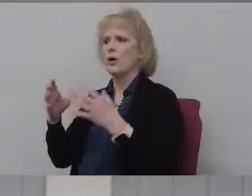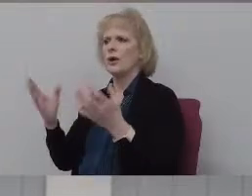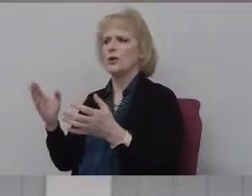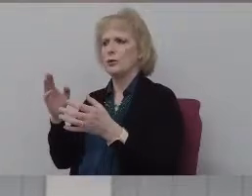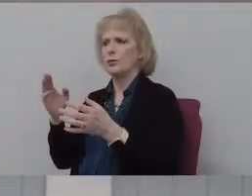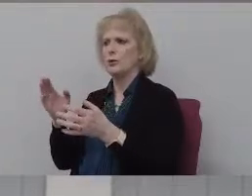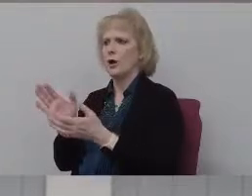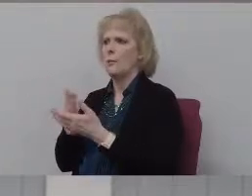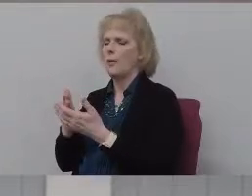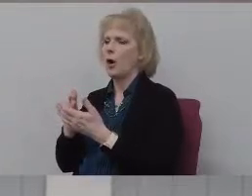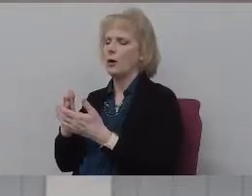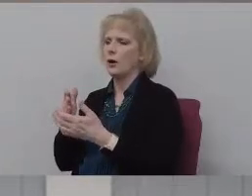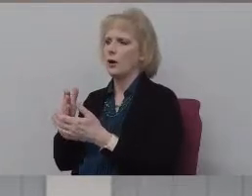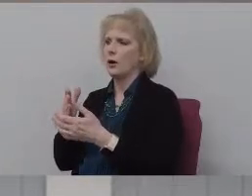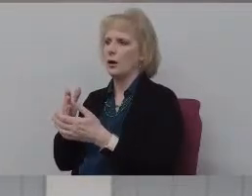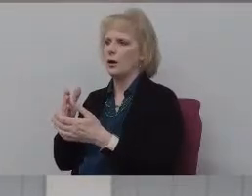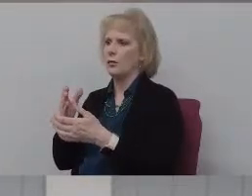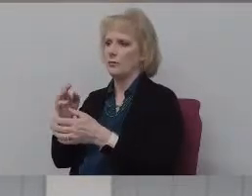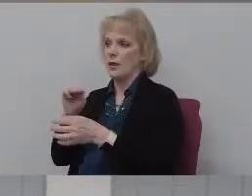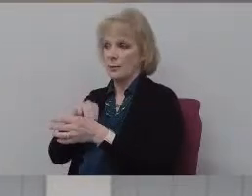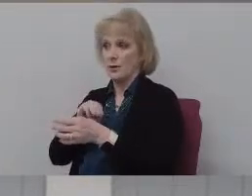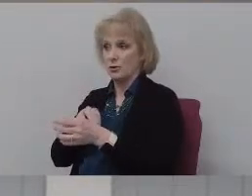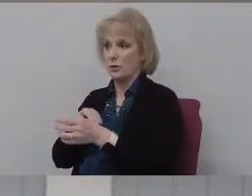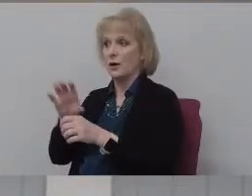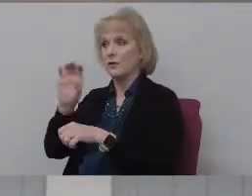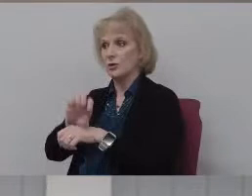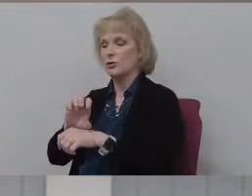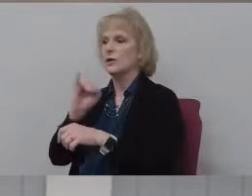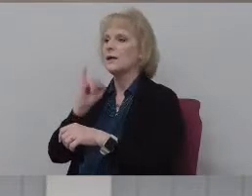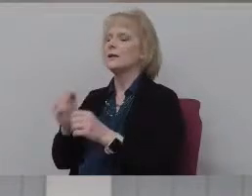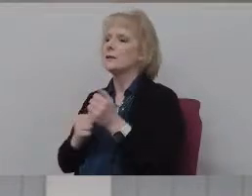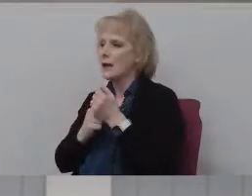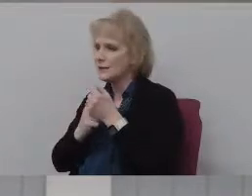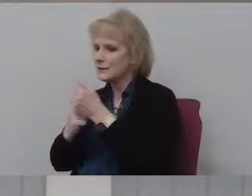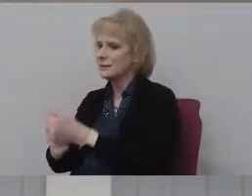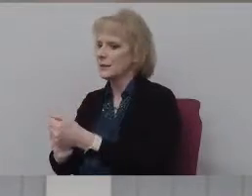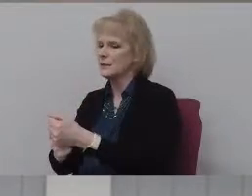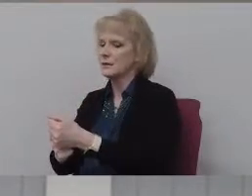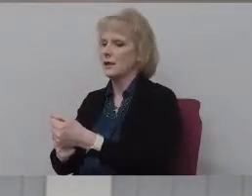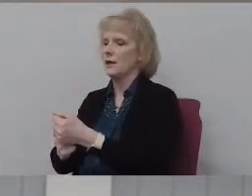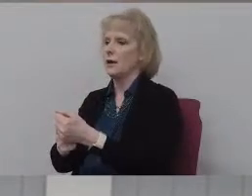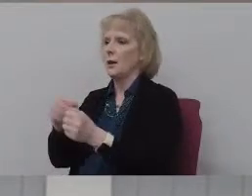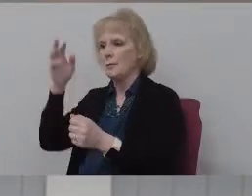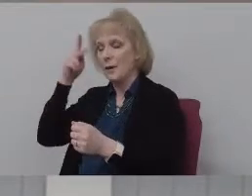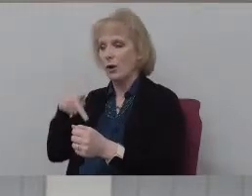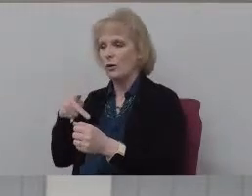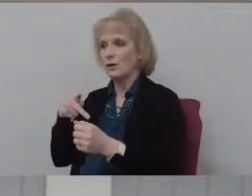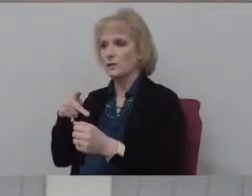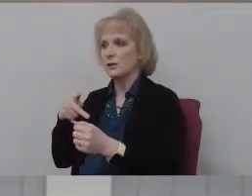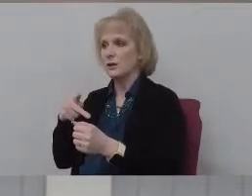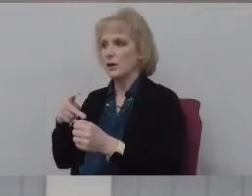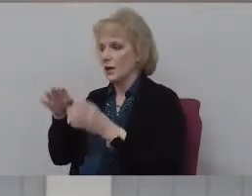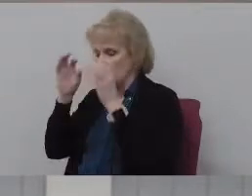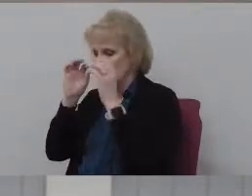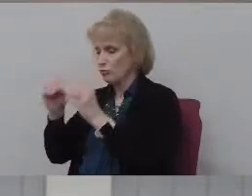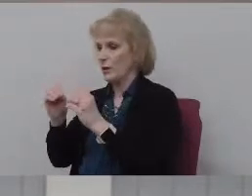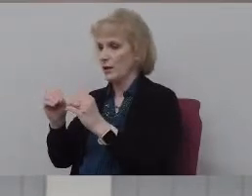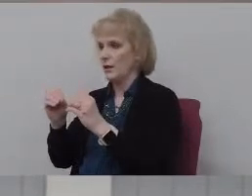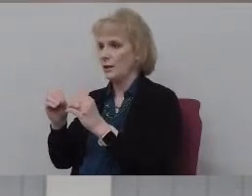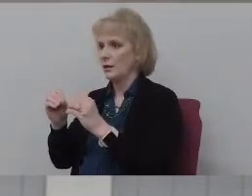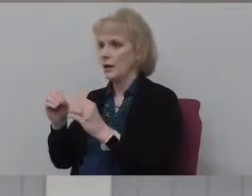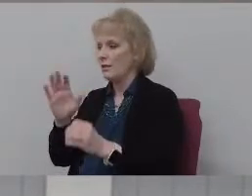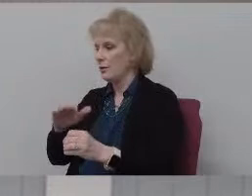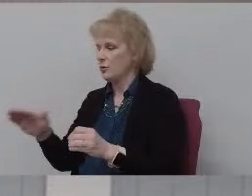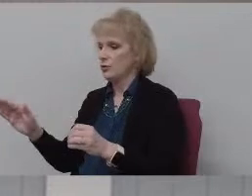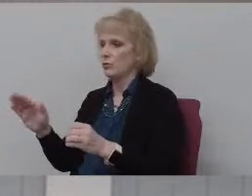church is assisting parents to raise their children in nurture and admonish the Lord. It's part of our